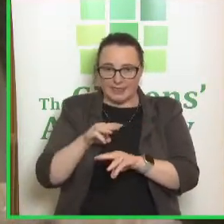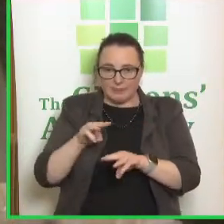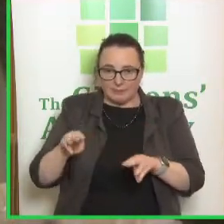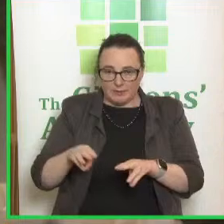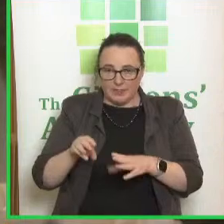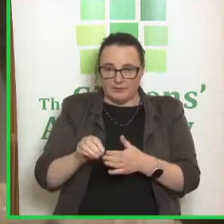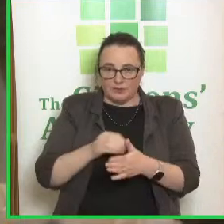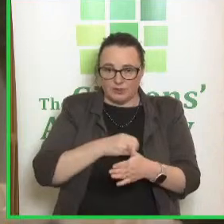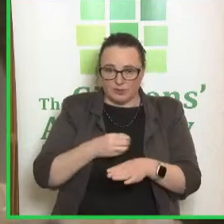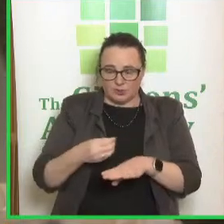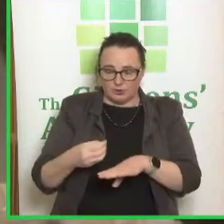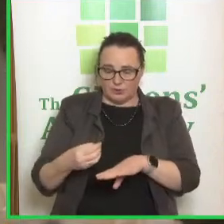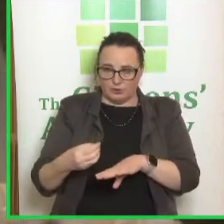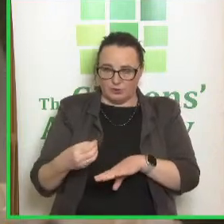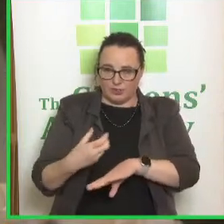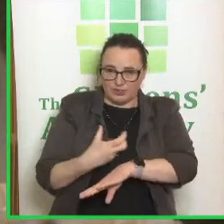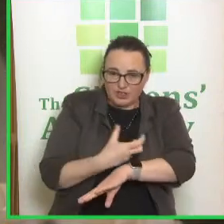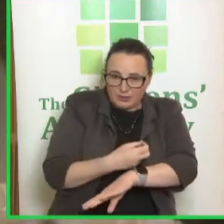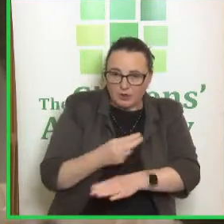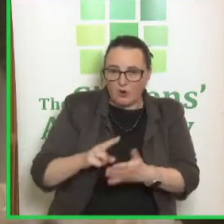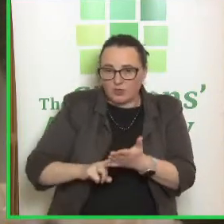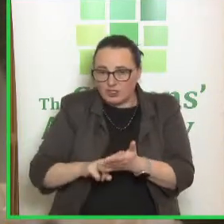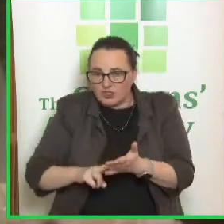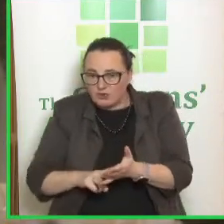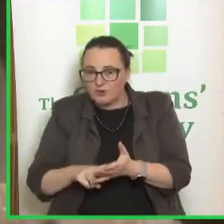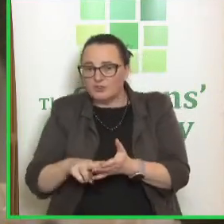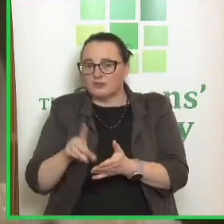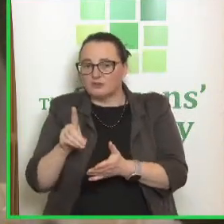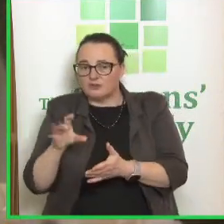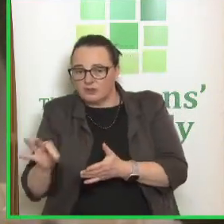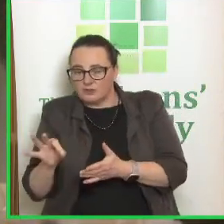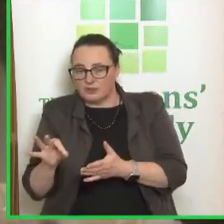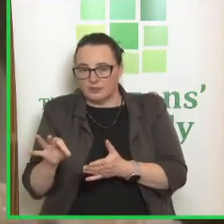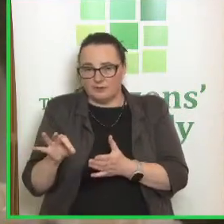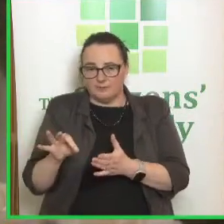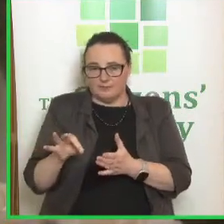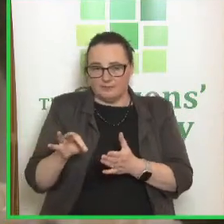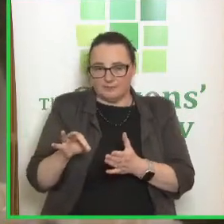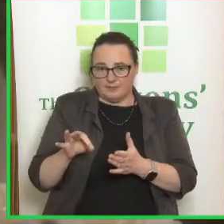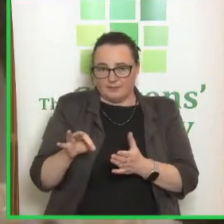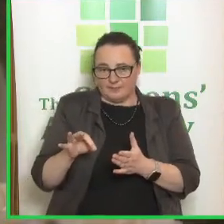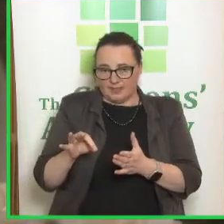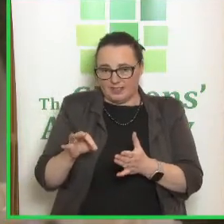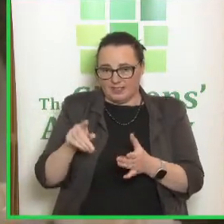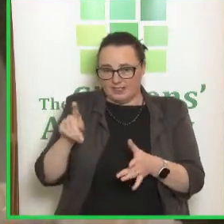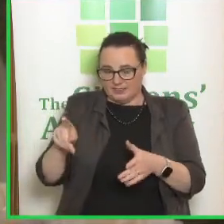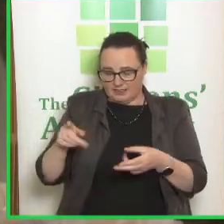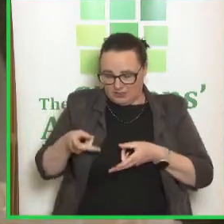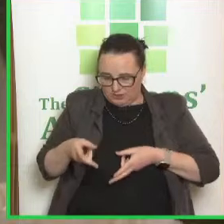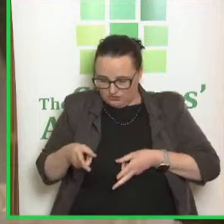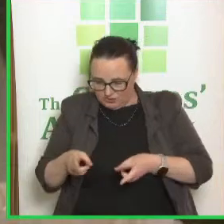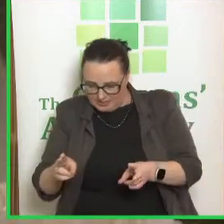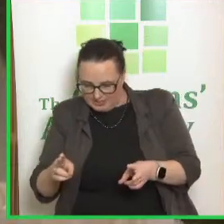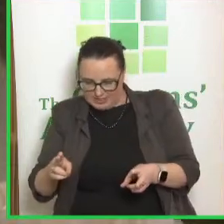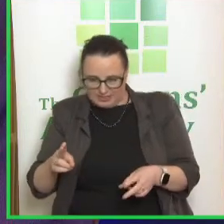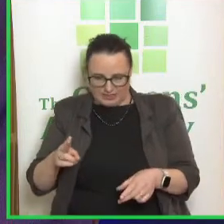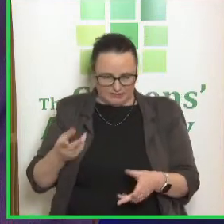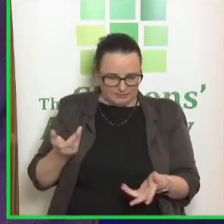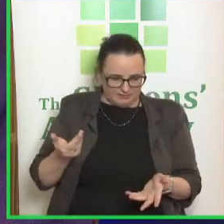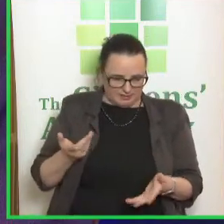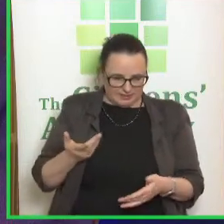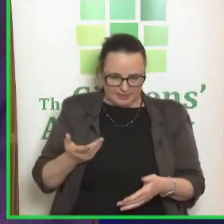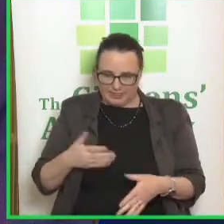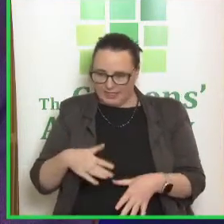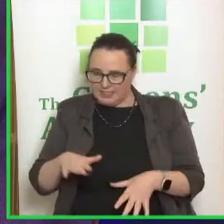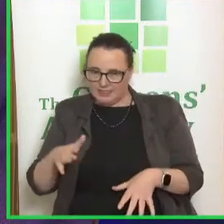to inject or to use substances in, urine streets, it's just horrendous. And this is somebody's